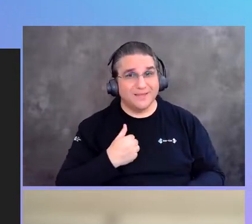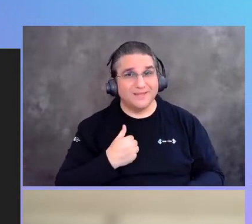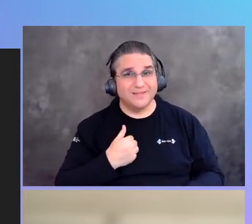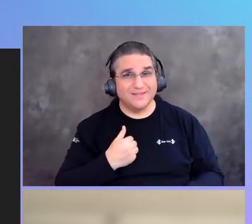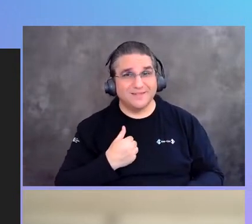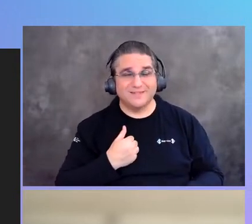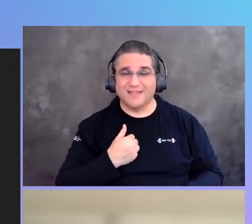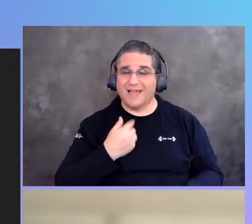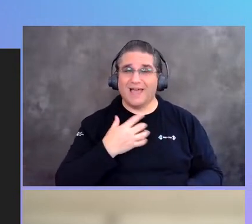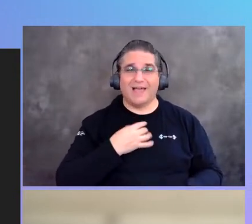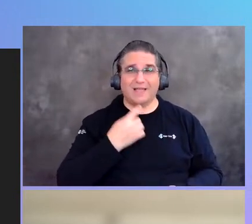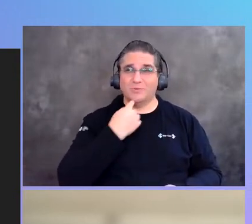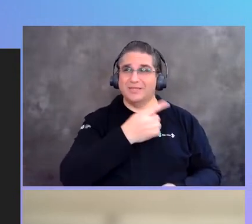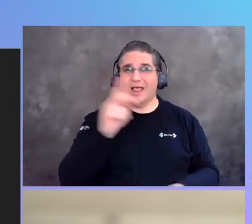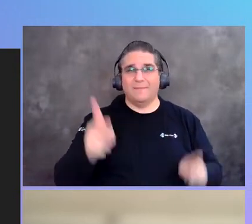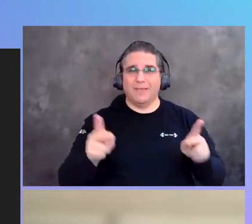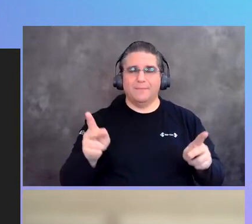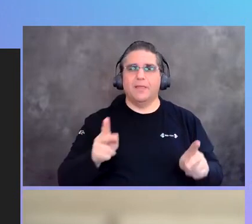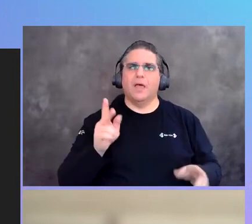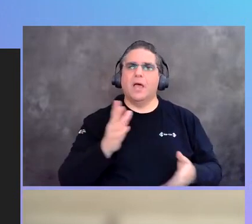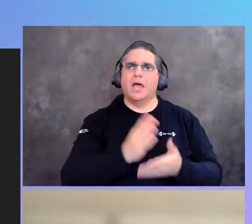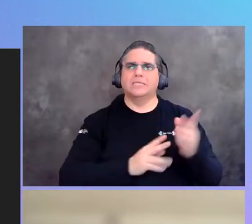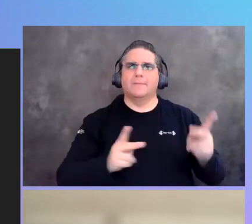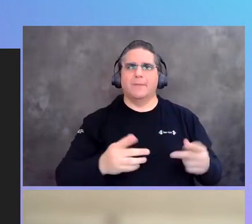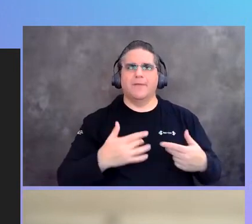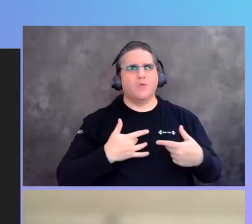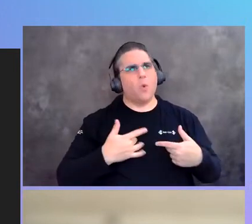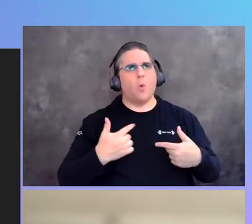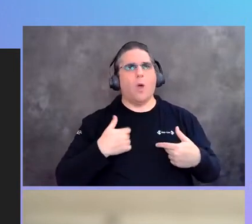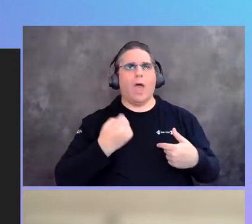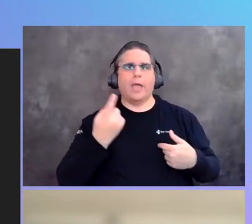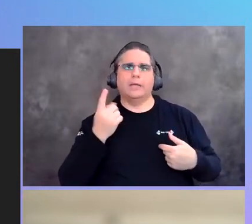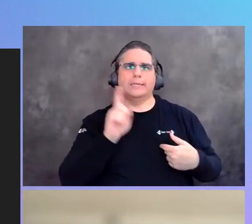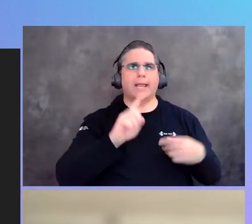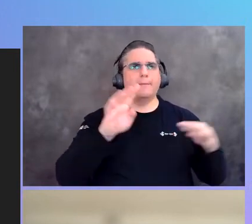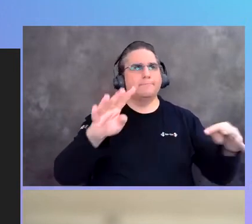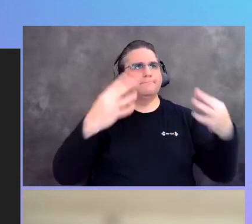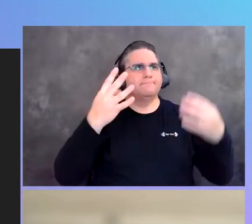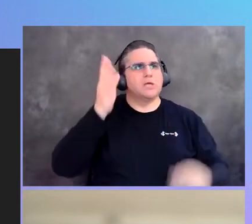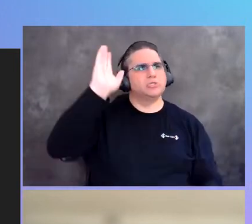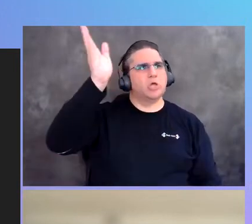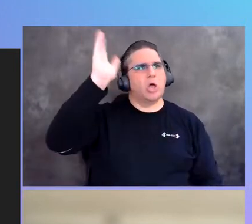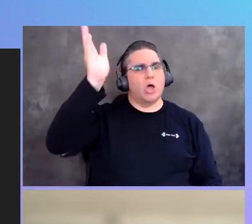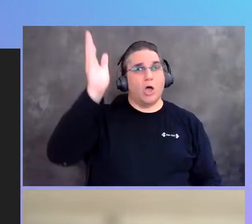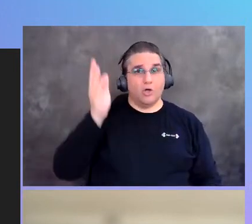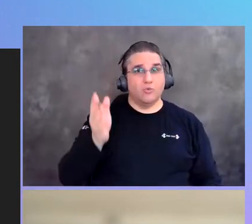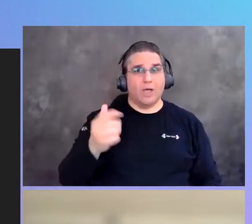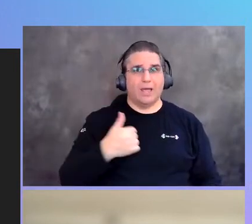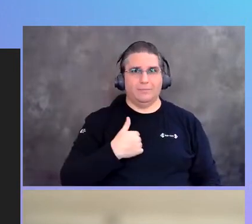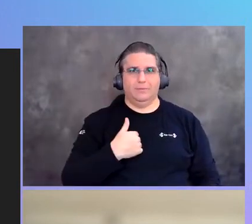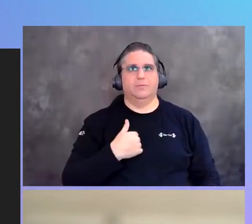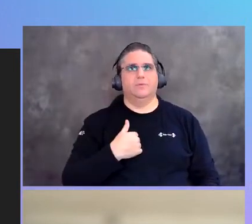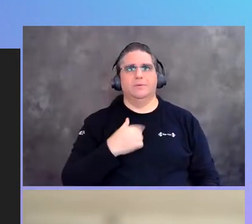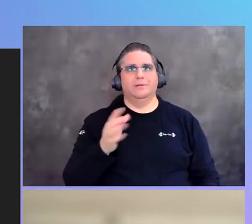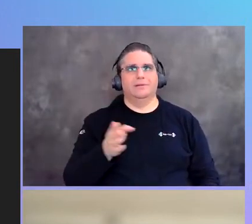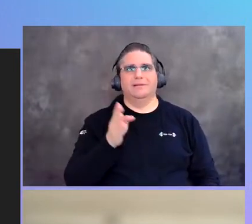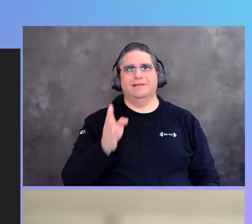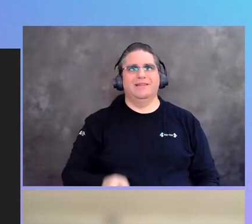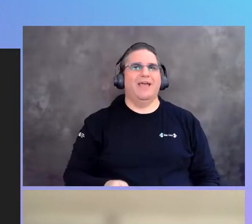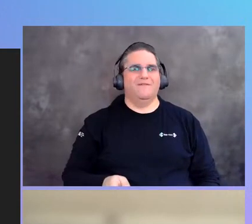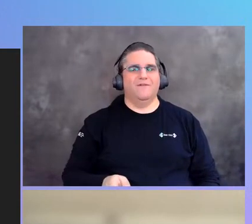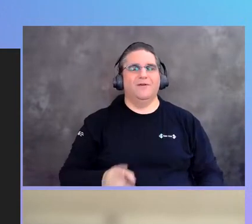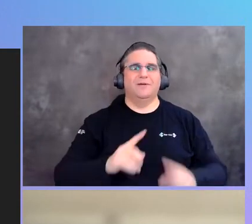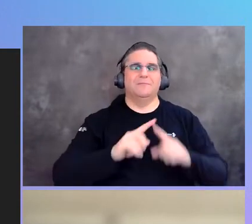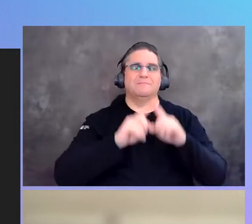Not everyone feels like they can get out and do something like this, talk in front of people. And I would have never have done that in my youth. But